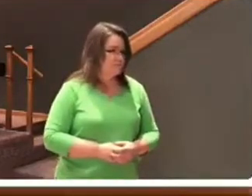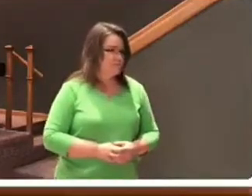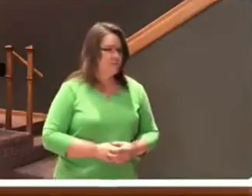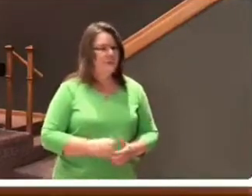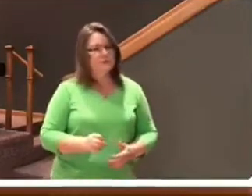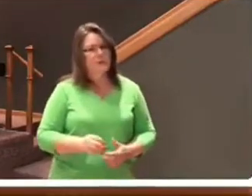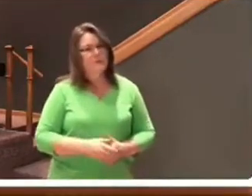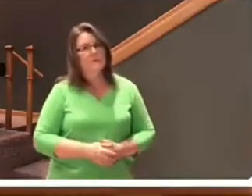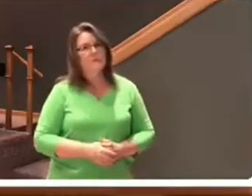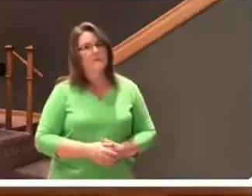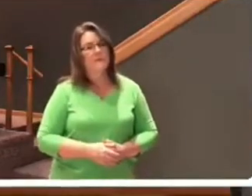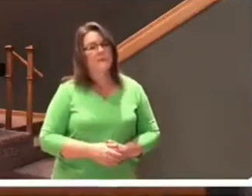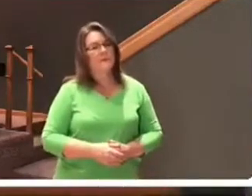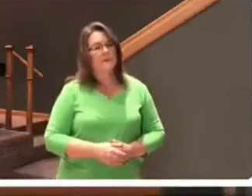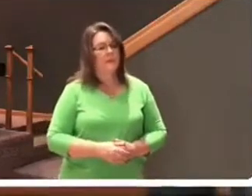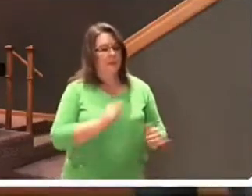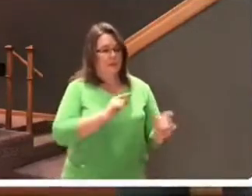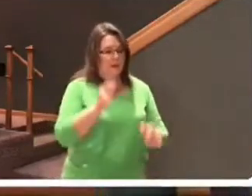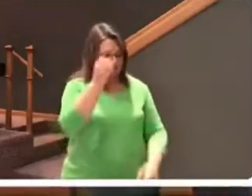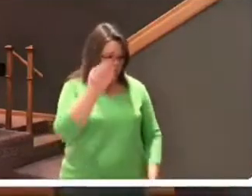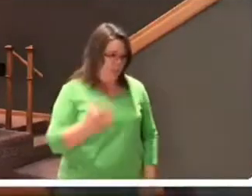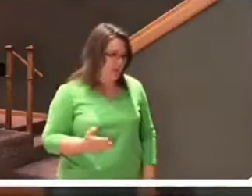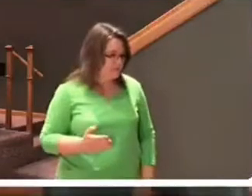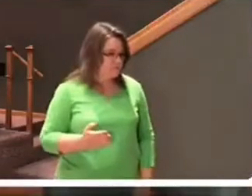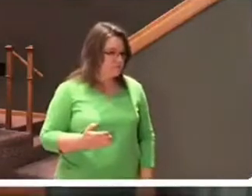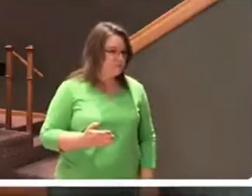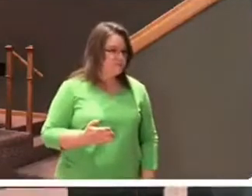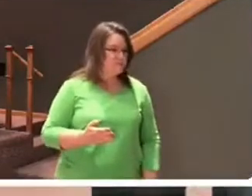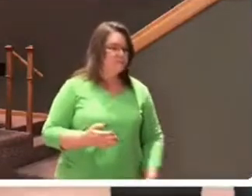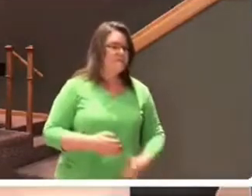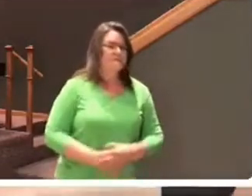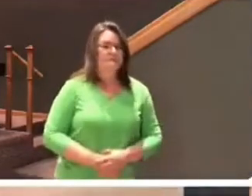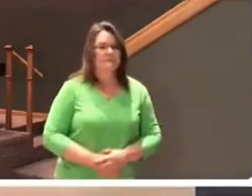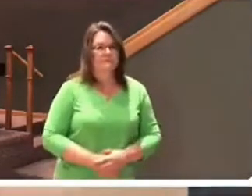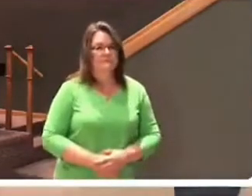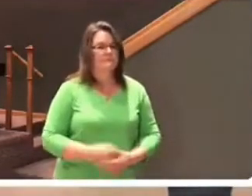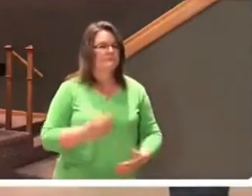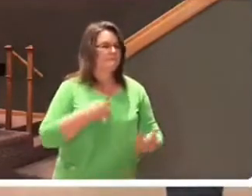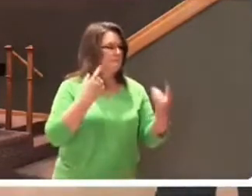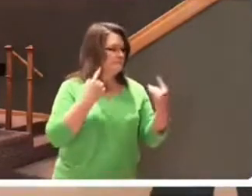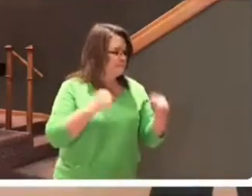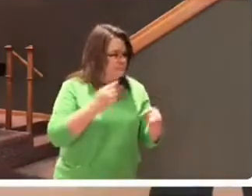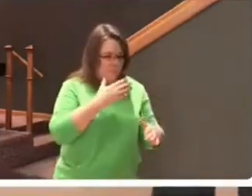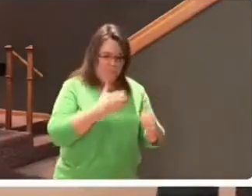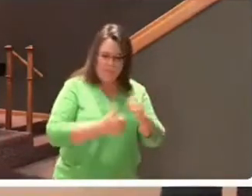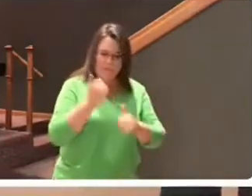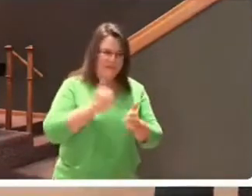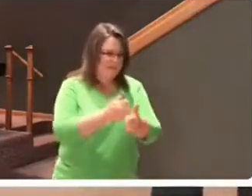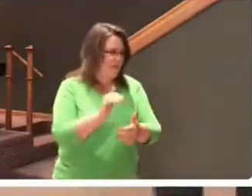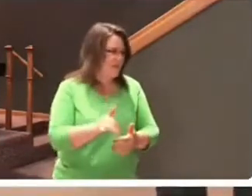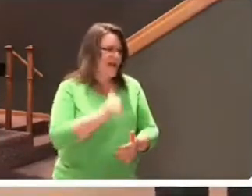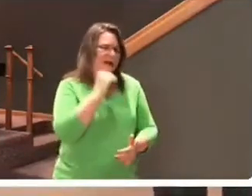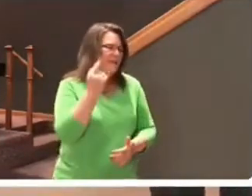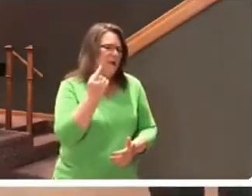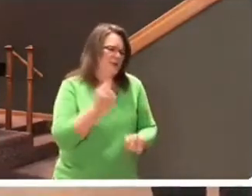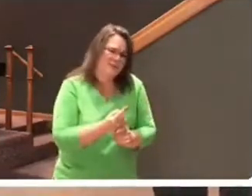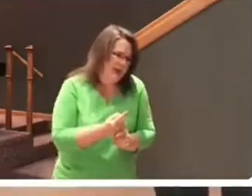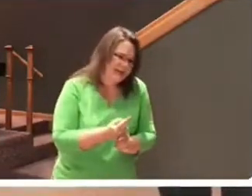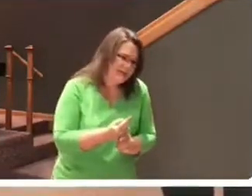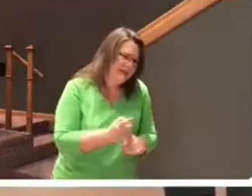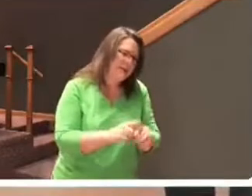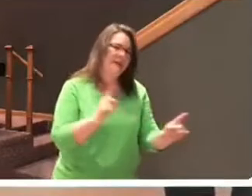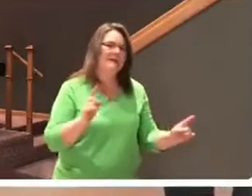So, as a pastor, I have tried my best to follow this. I don't always get it right.